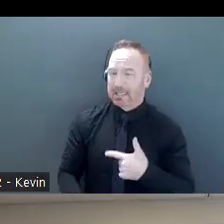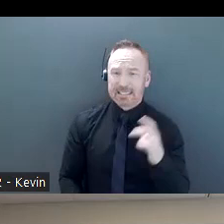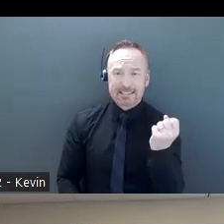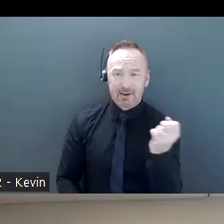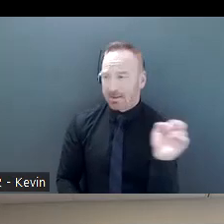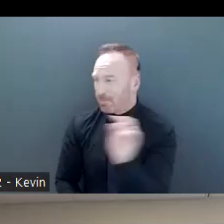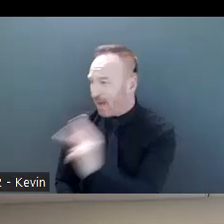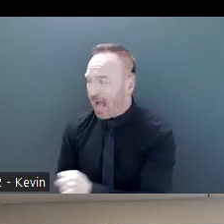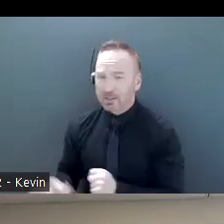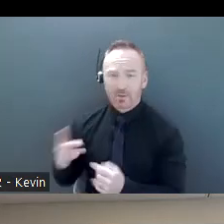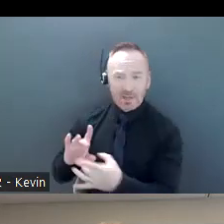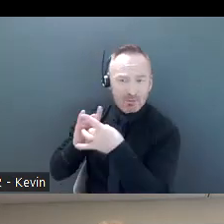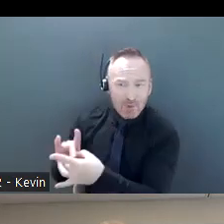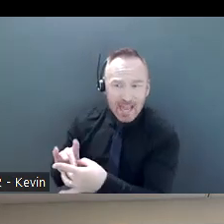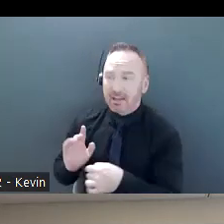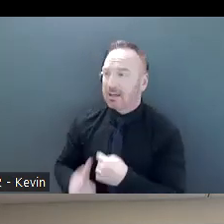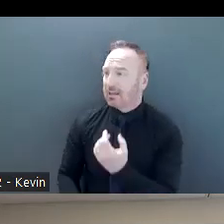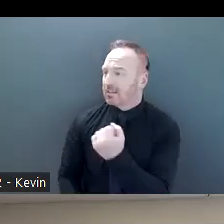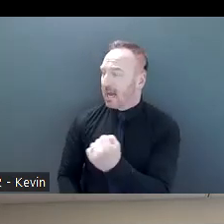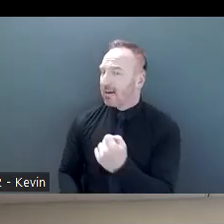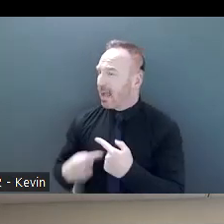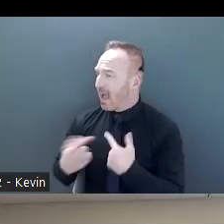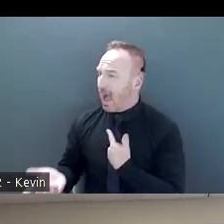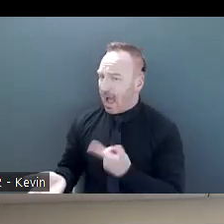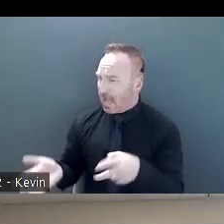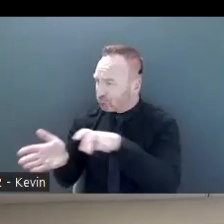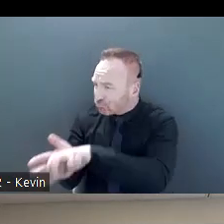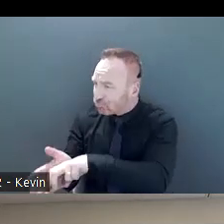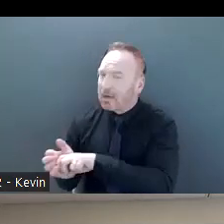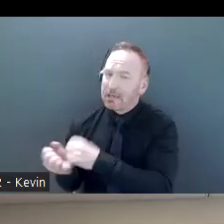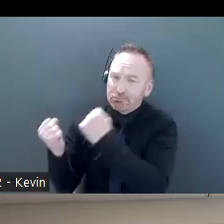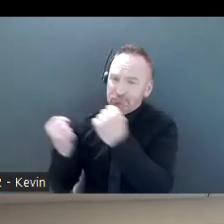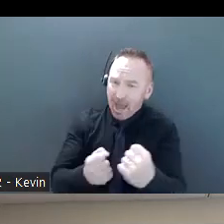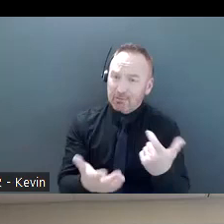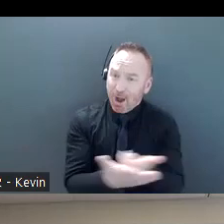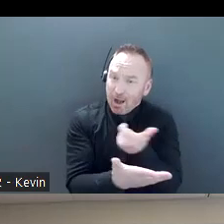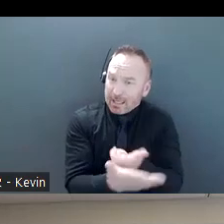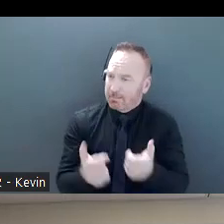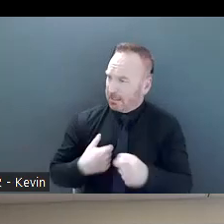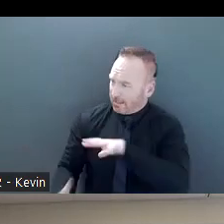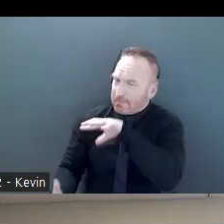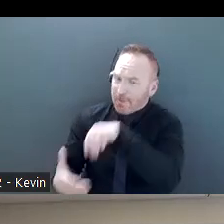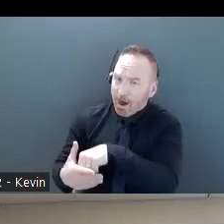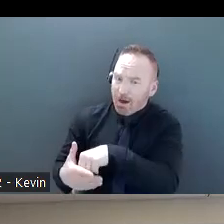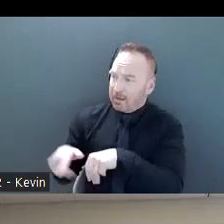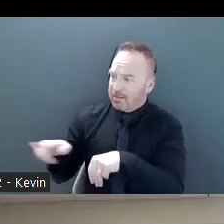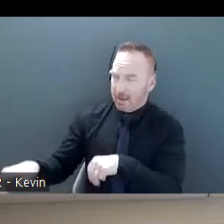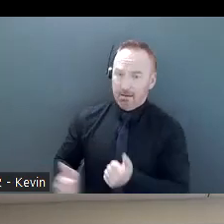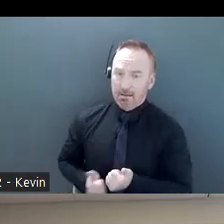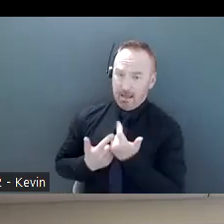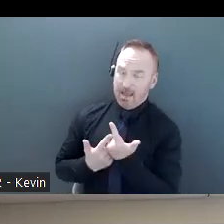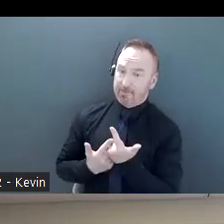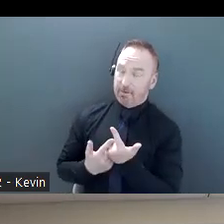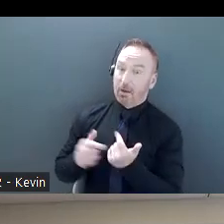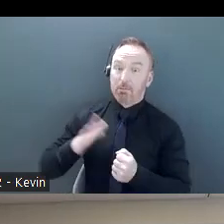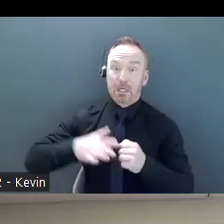child to hockey on Saturdays, and I'm involved in this child's life. You may have a very good case to go to court and say, this